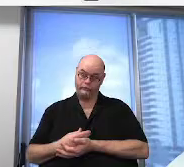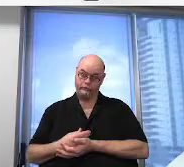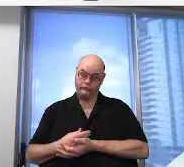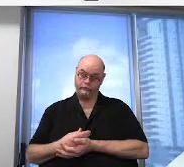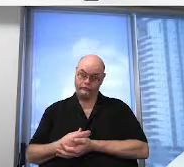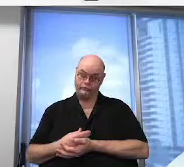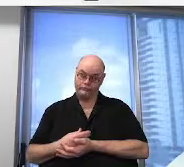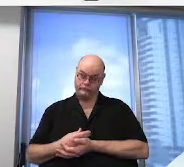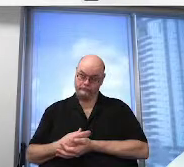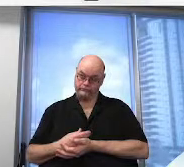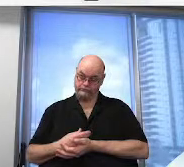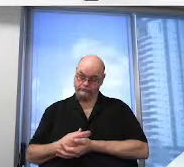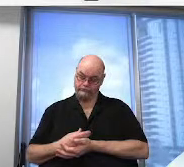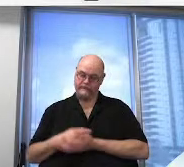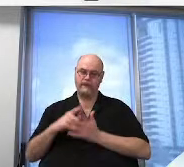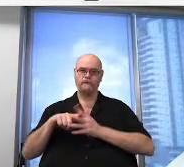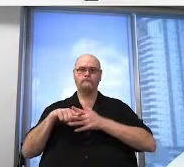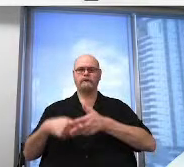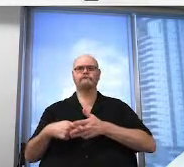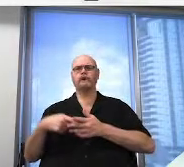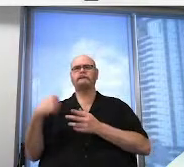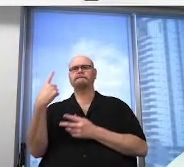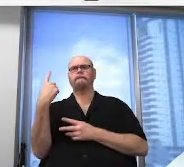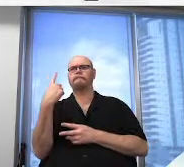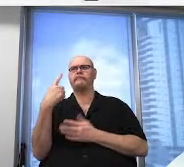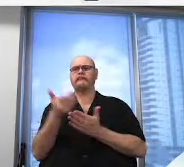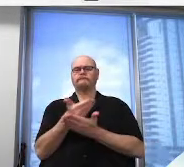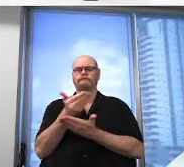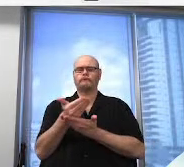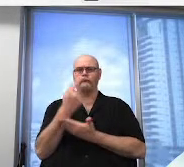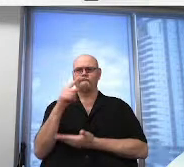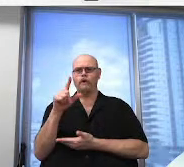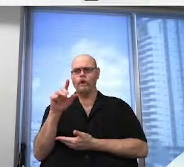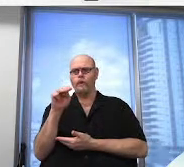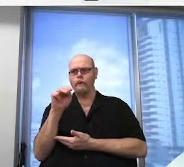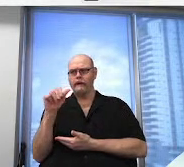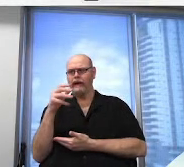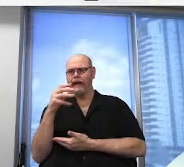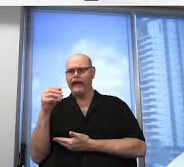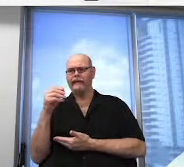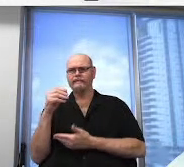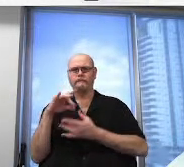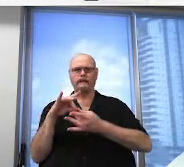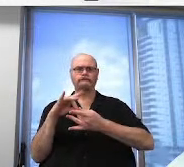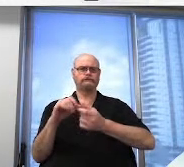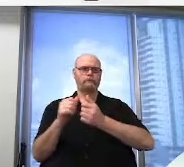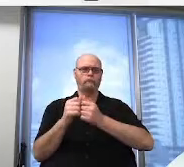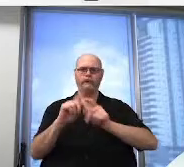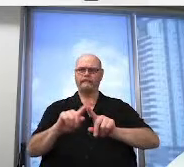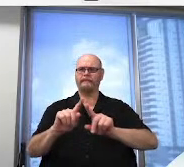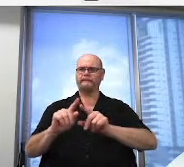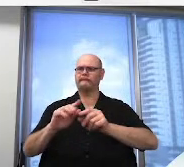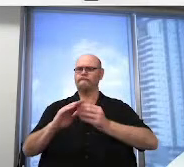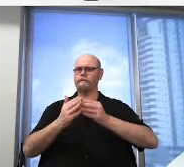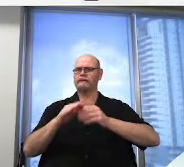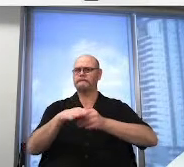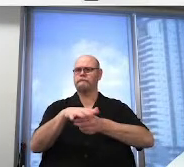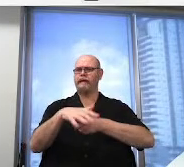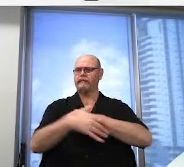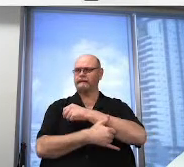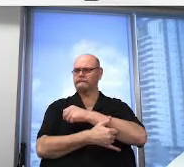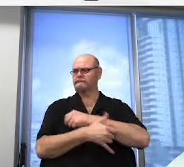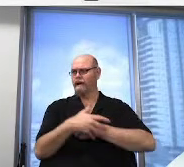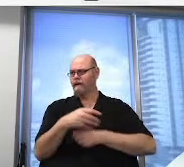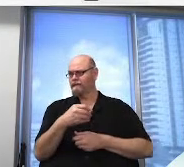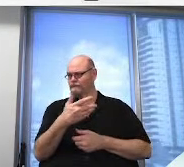It's we're starting something that's new for Luma and the relationship with the municipalities. So